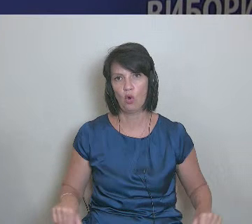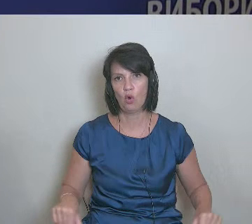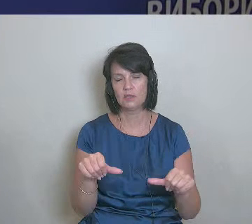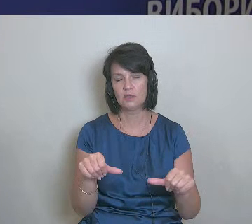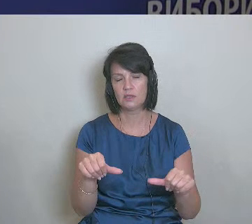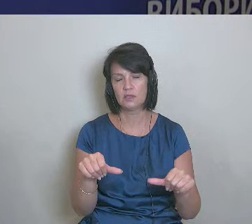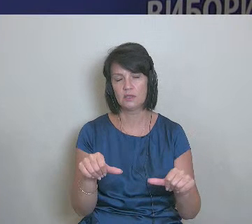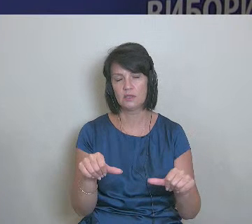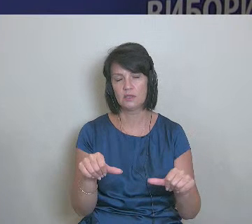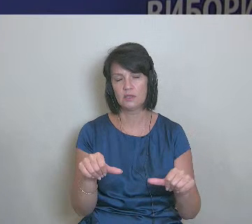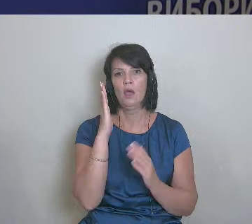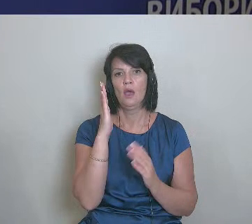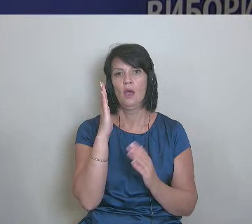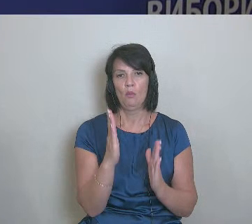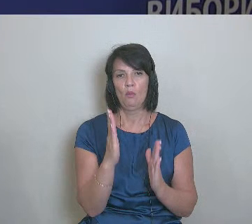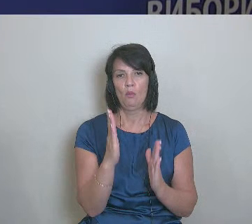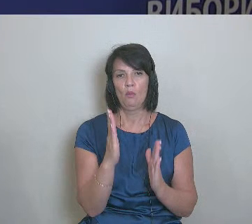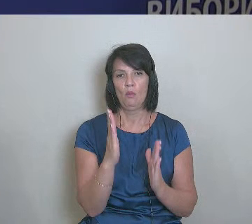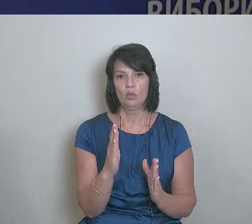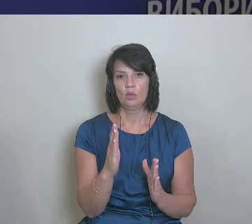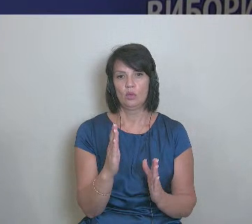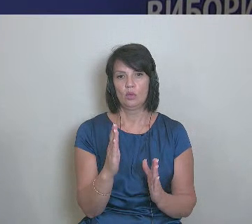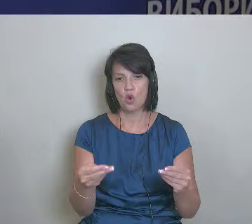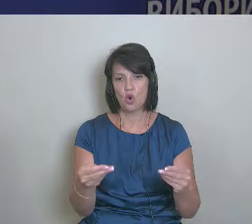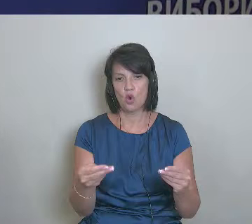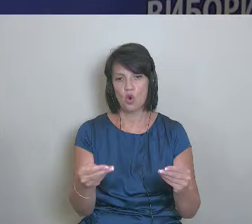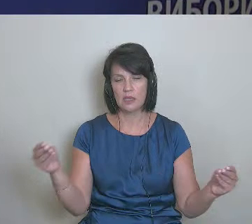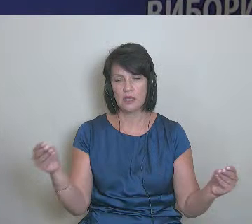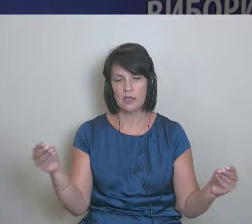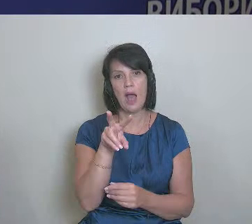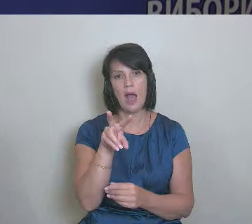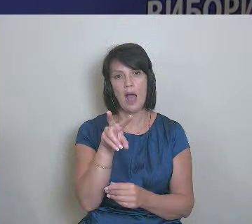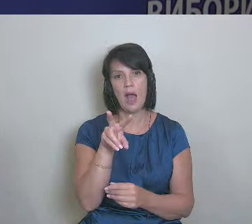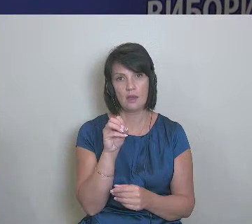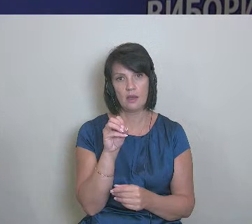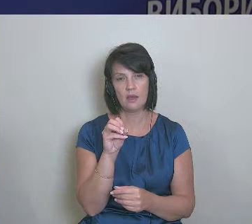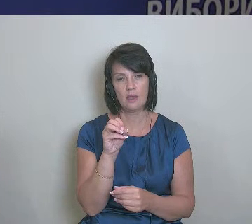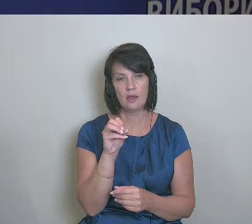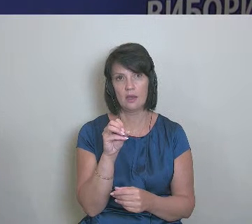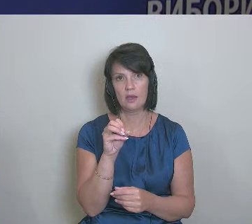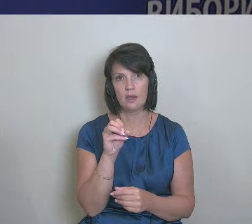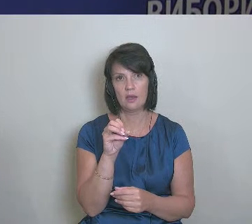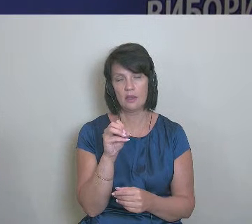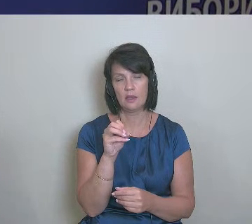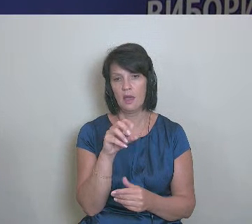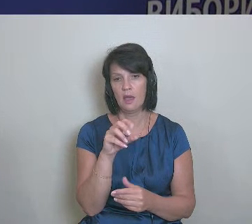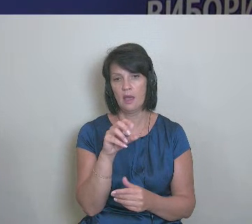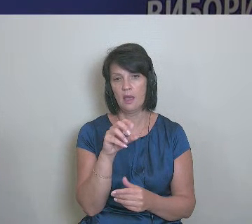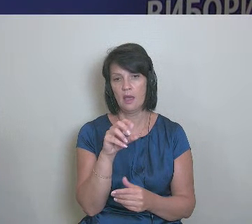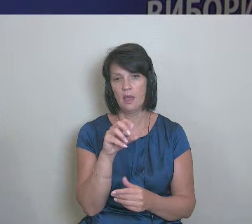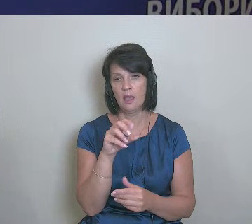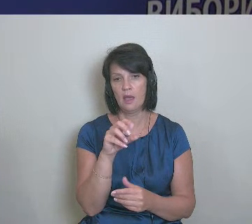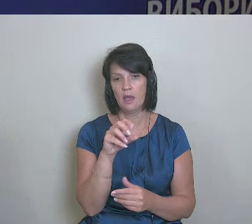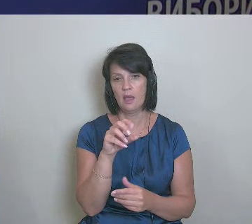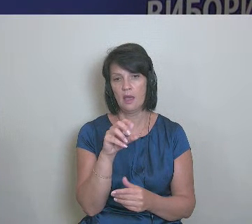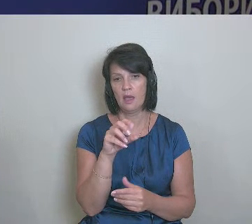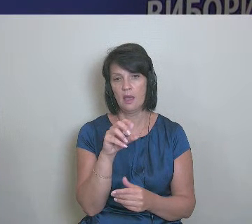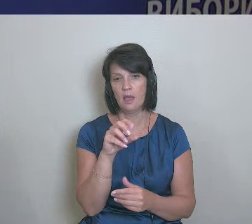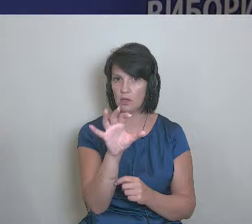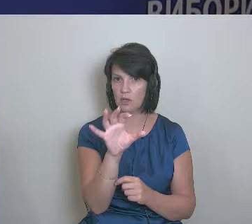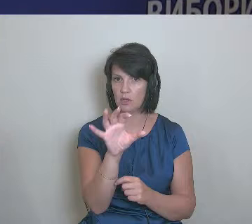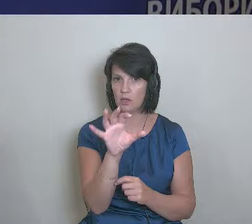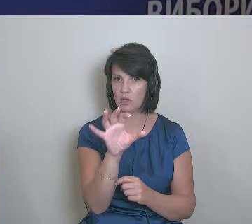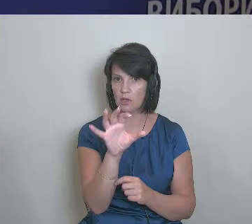the members of the TSCs, and we are going to have paper copies that everybody will receive.